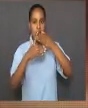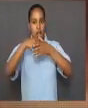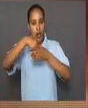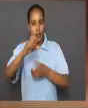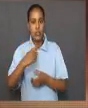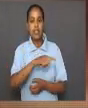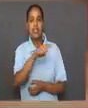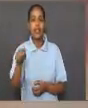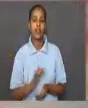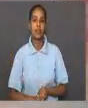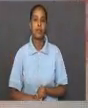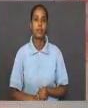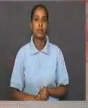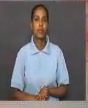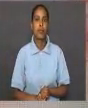from there.